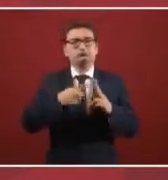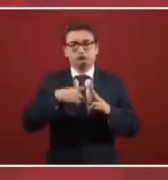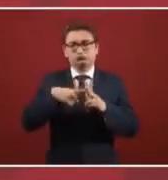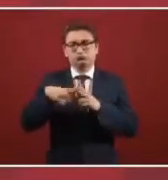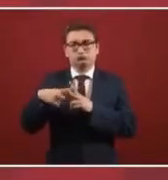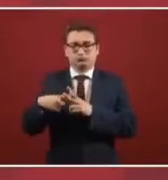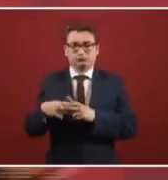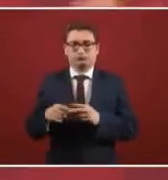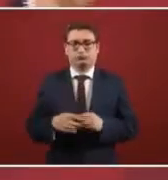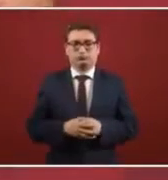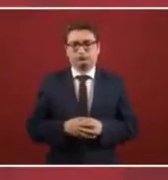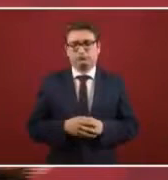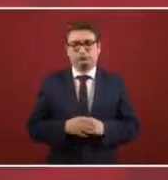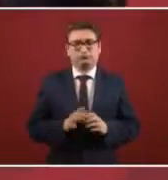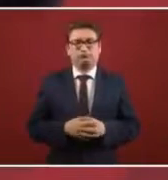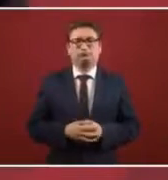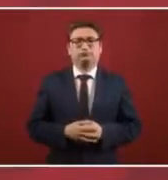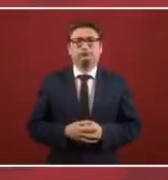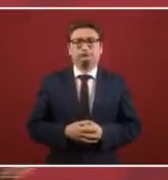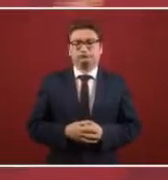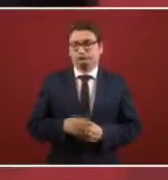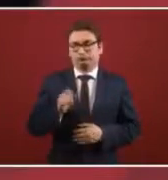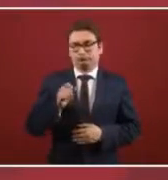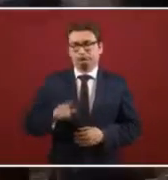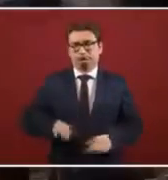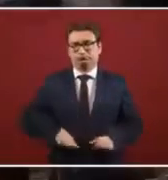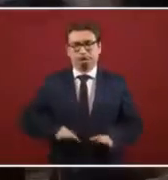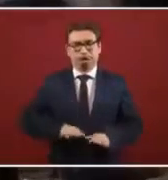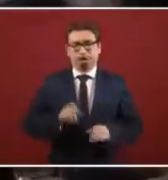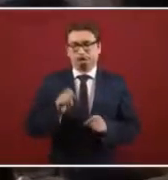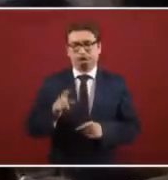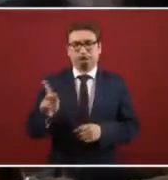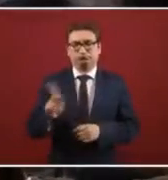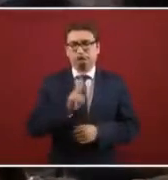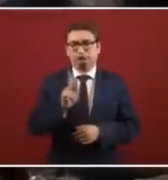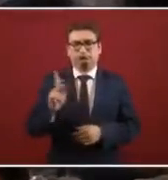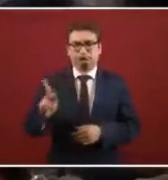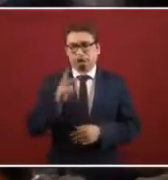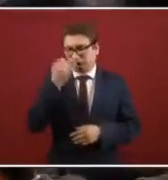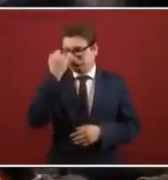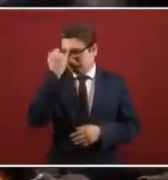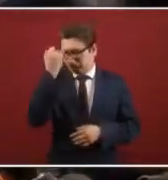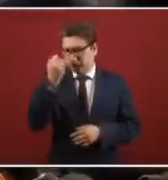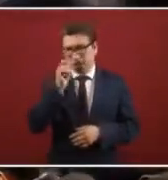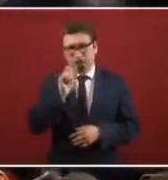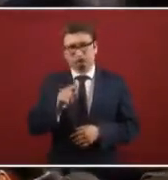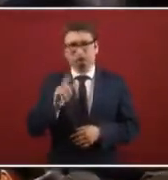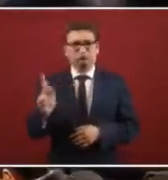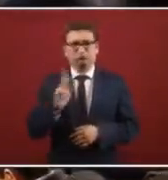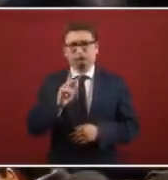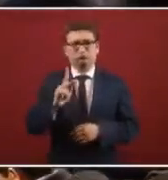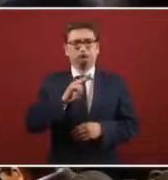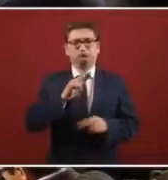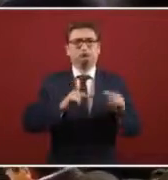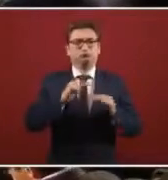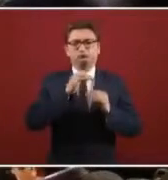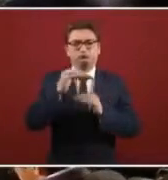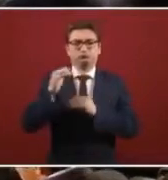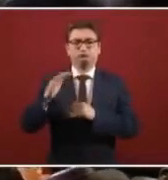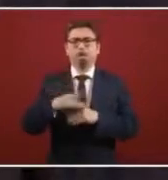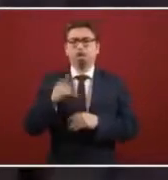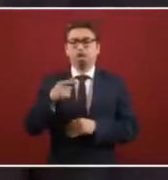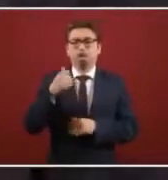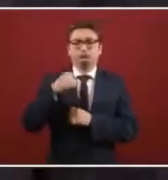were generated that en way otras instituciones from con other las mismas institutions características, that had the los same mismos characteristics, parámetros, same porque se parameters, elevó a rango